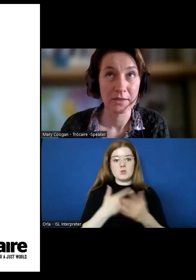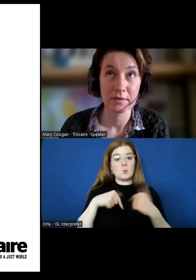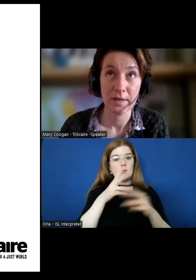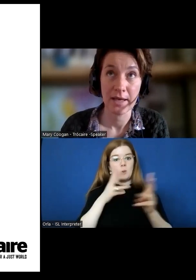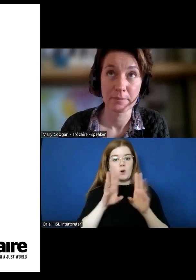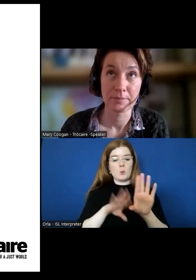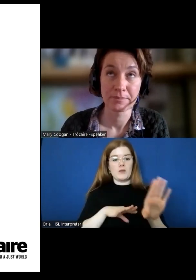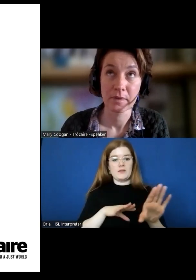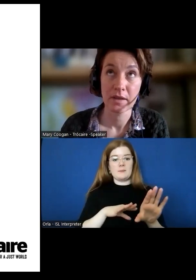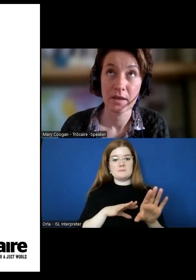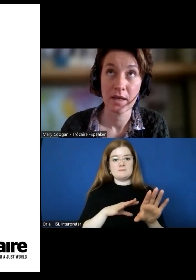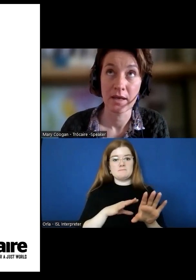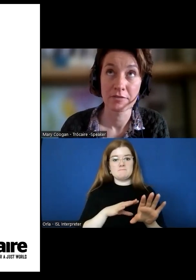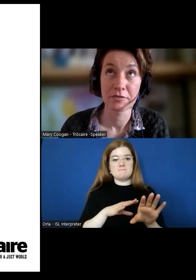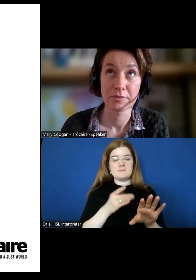working with